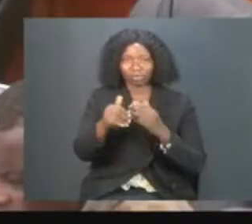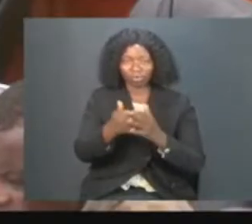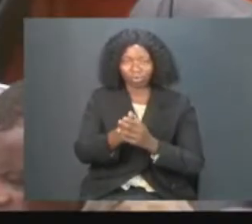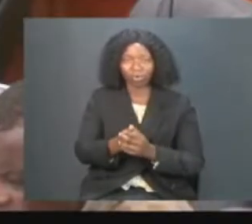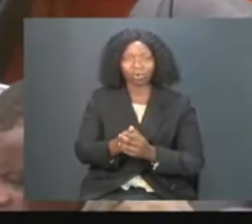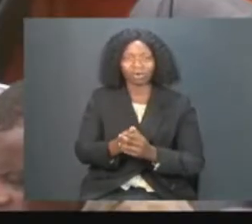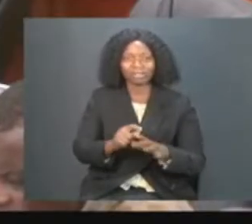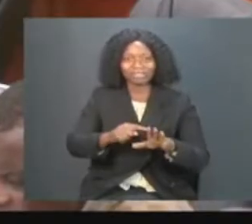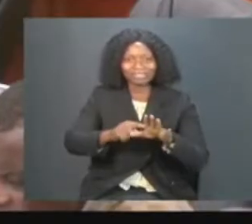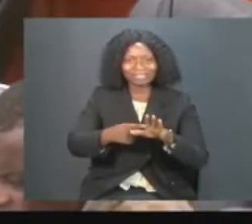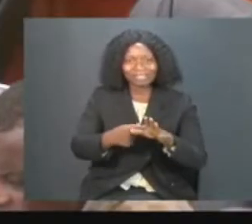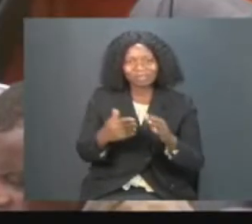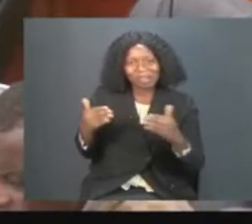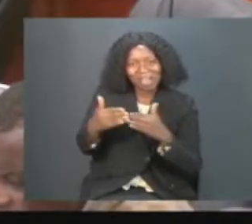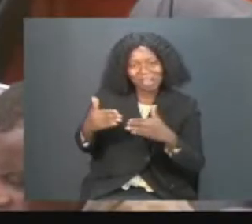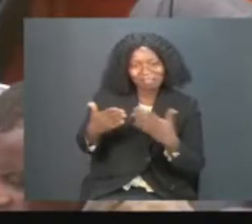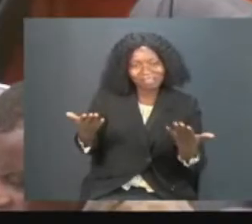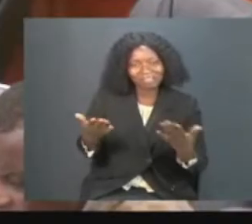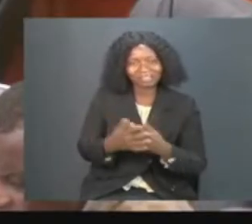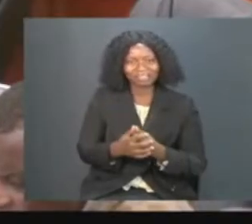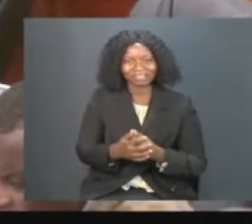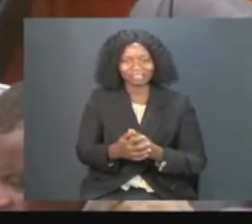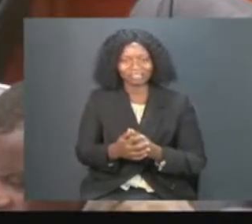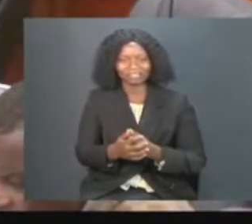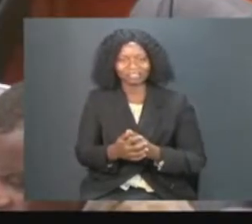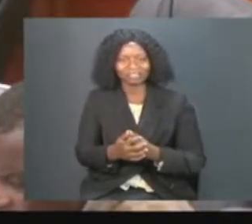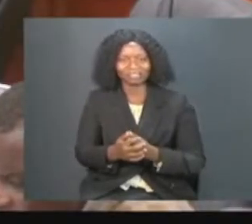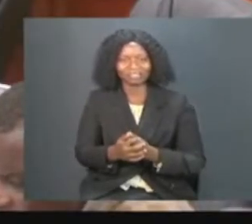shiver because somehow you thought that